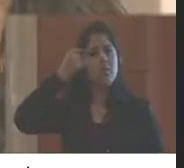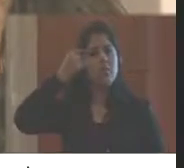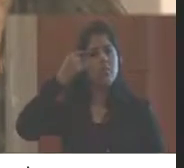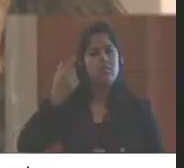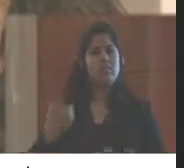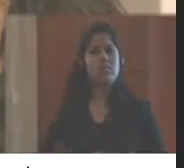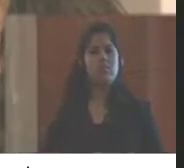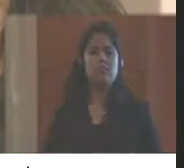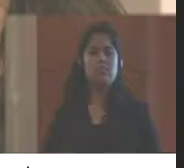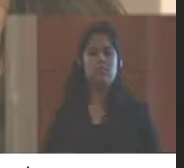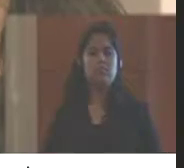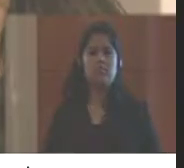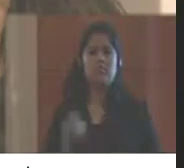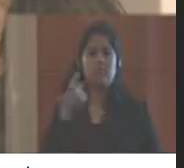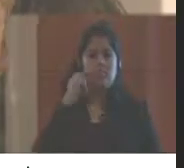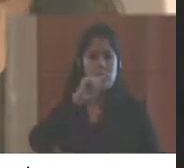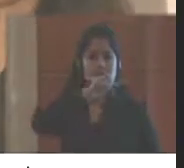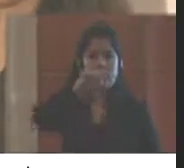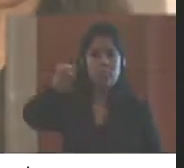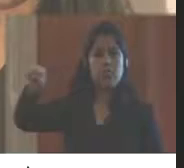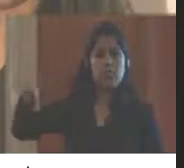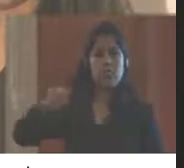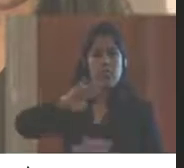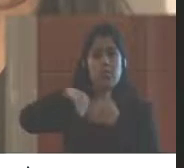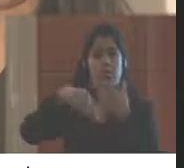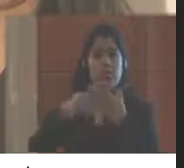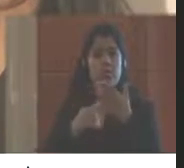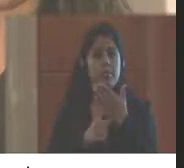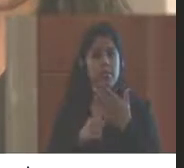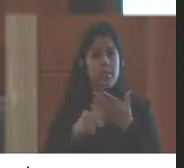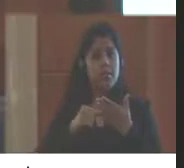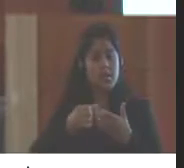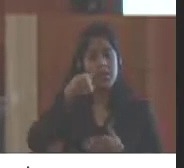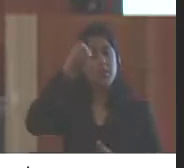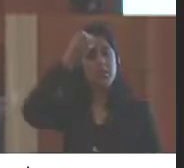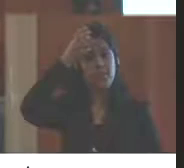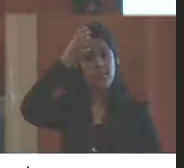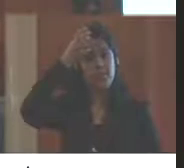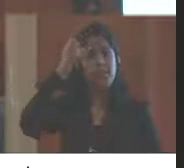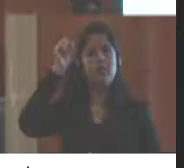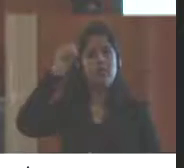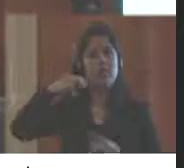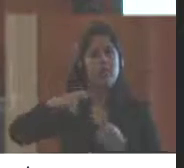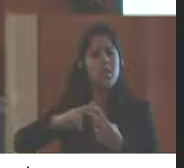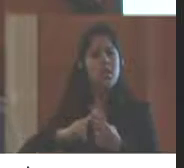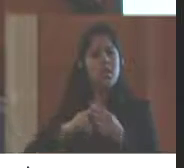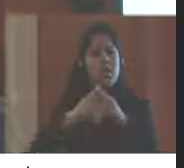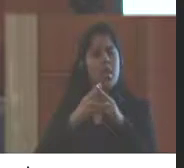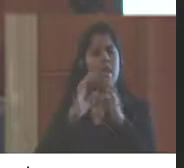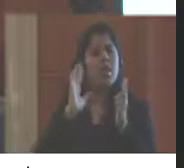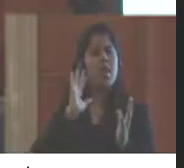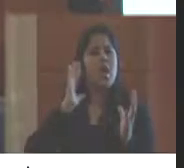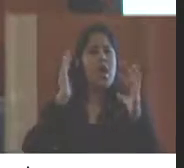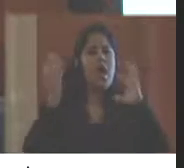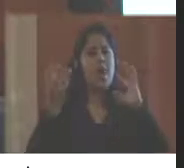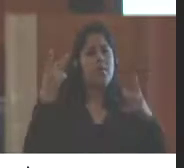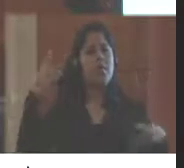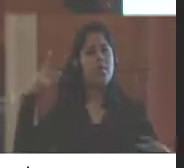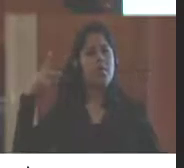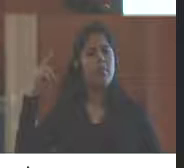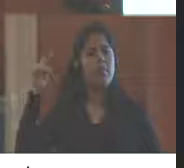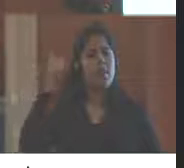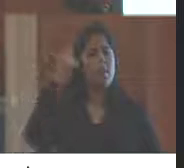this fully as a government, and you as expert ministers could initiate